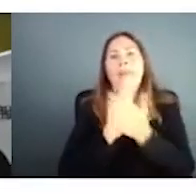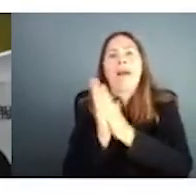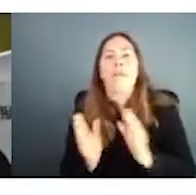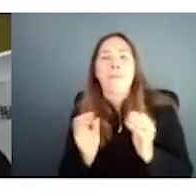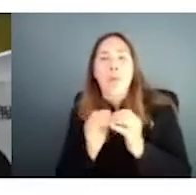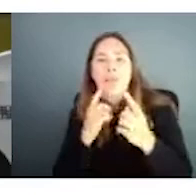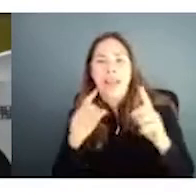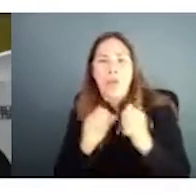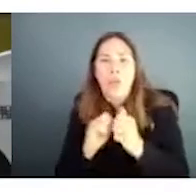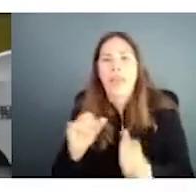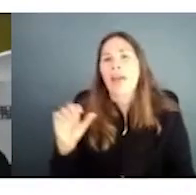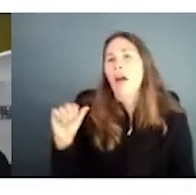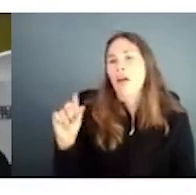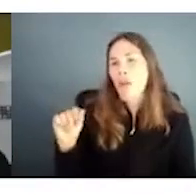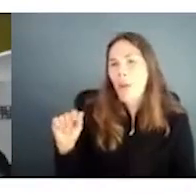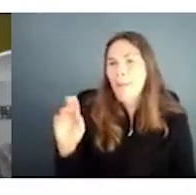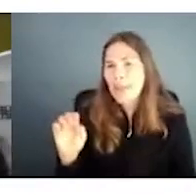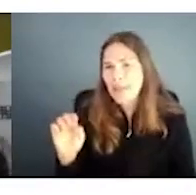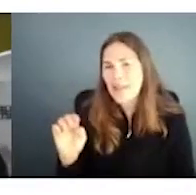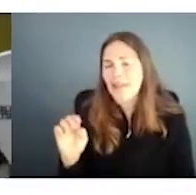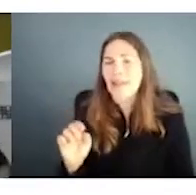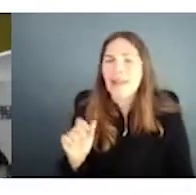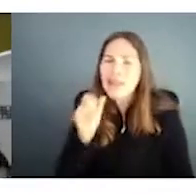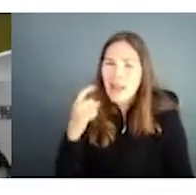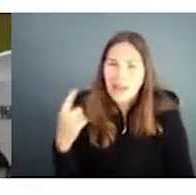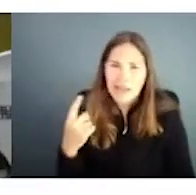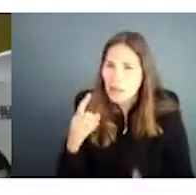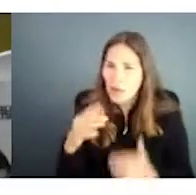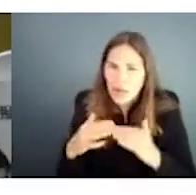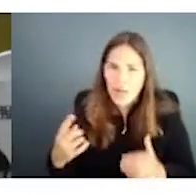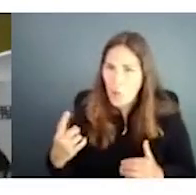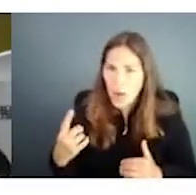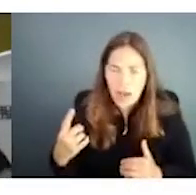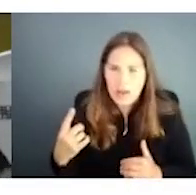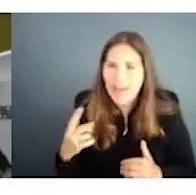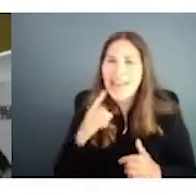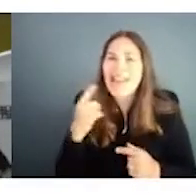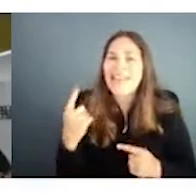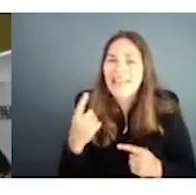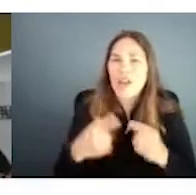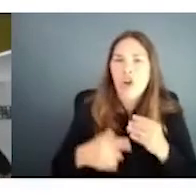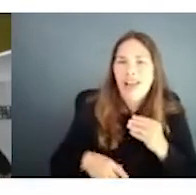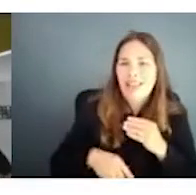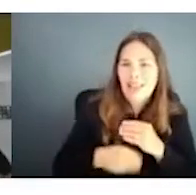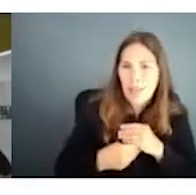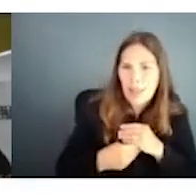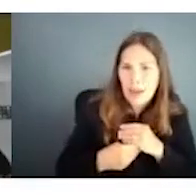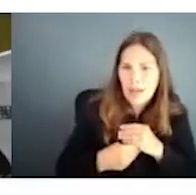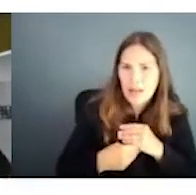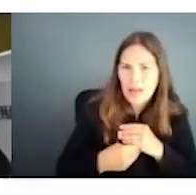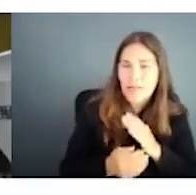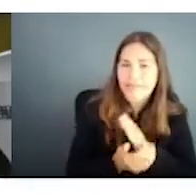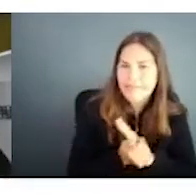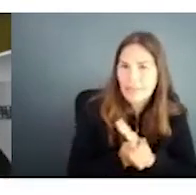Adobes. So that is not considered a level 1 class. It's considered a supplemental, right? If you look